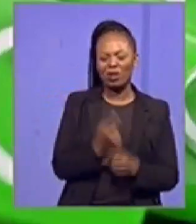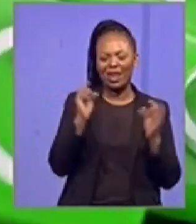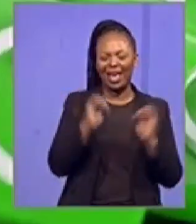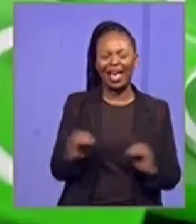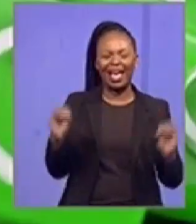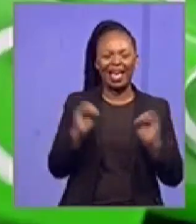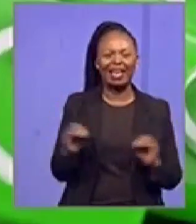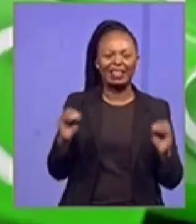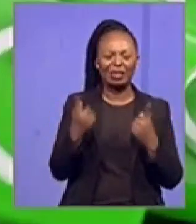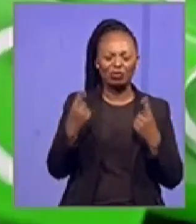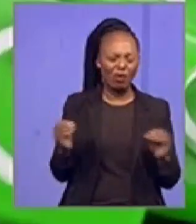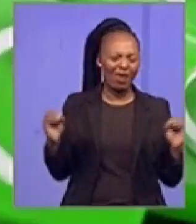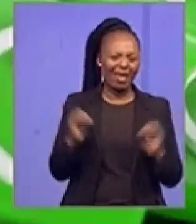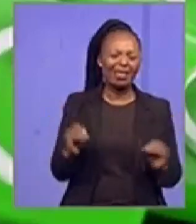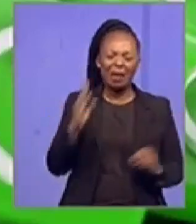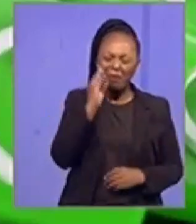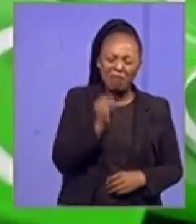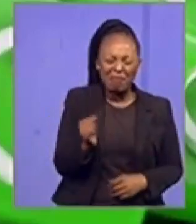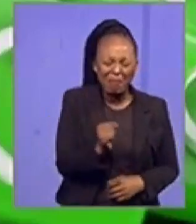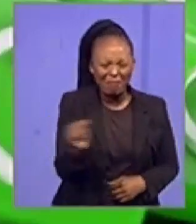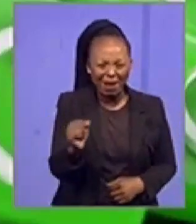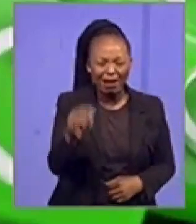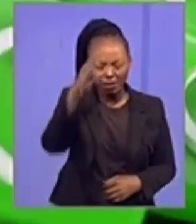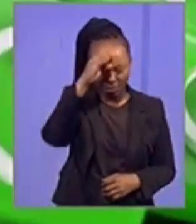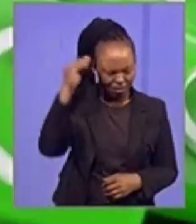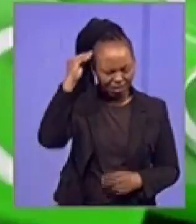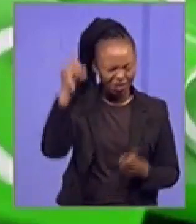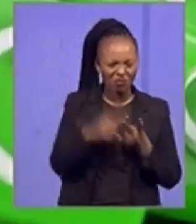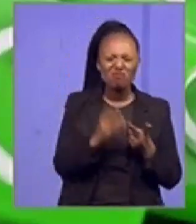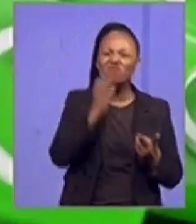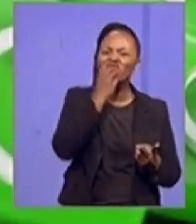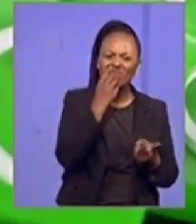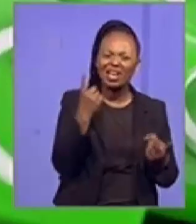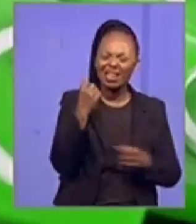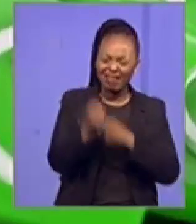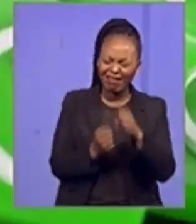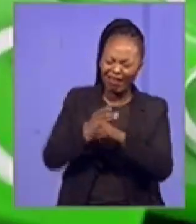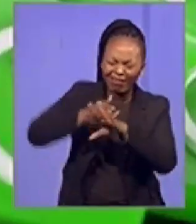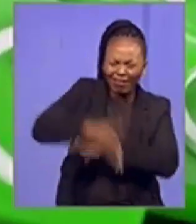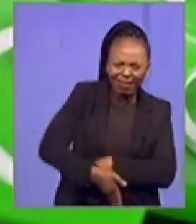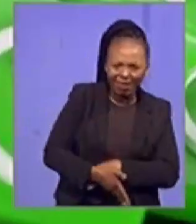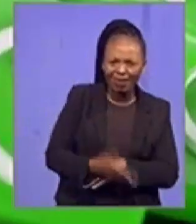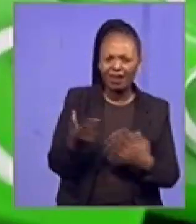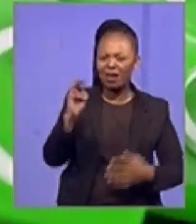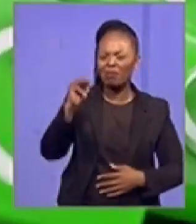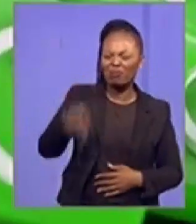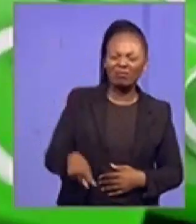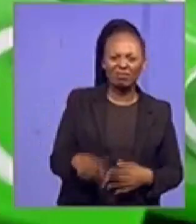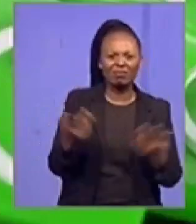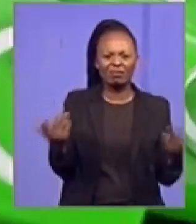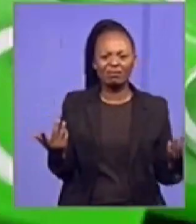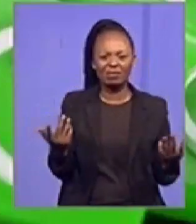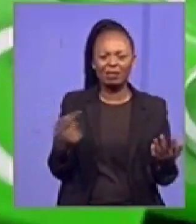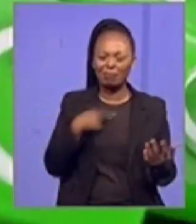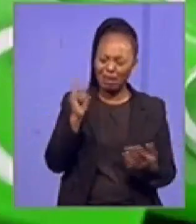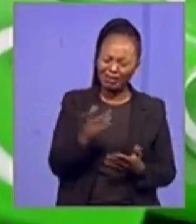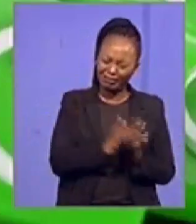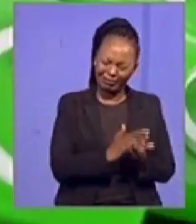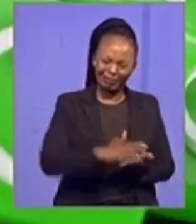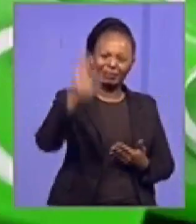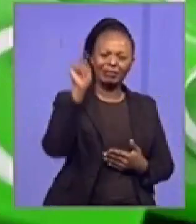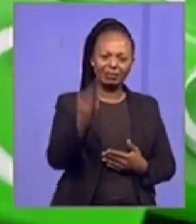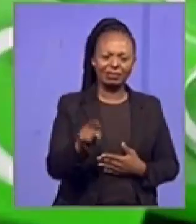o tlogetše bagala yo Bekicele Bokote Mantayi ba fetile mengwaga 70 gomme ke re nkabe a lokiša bona